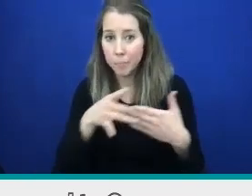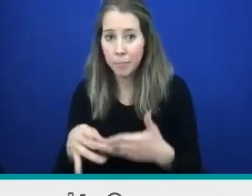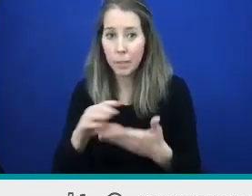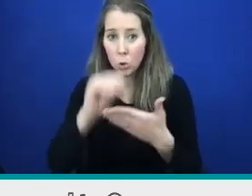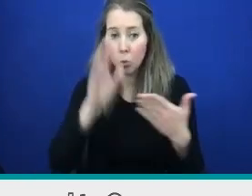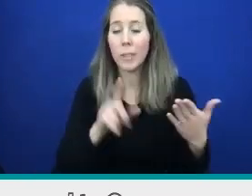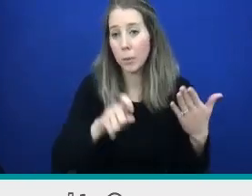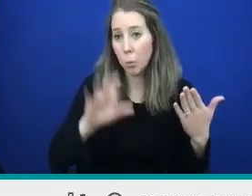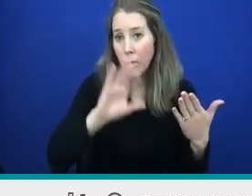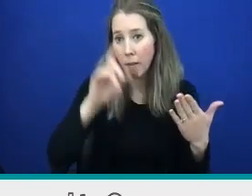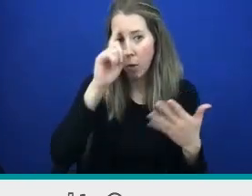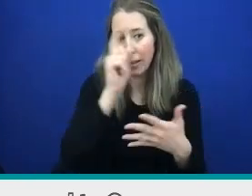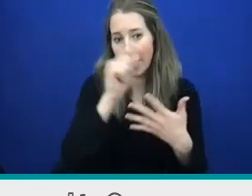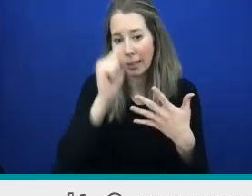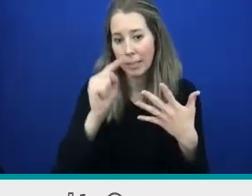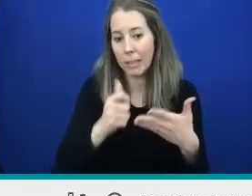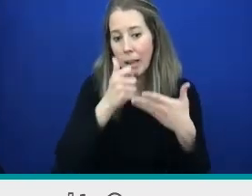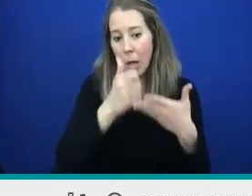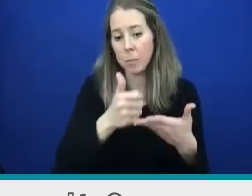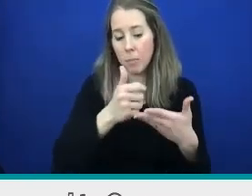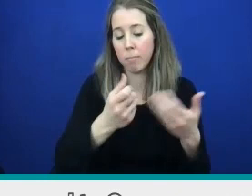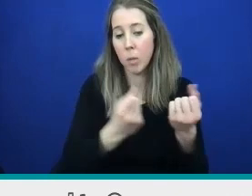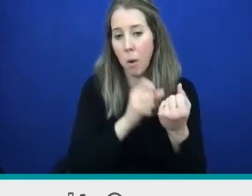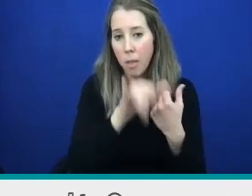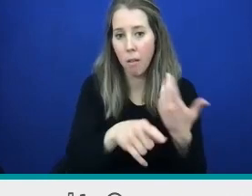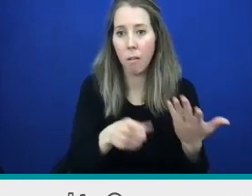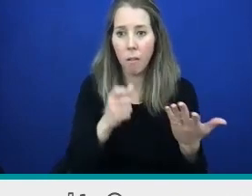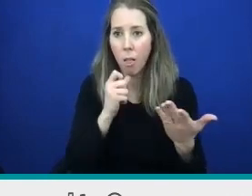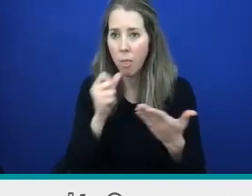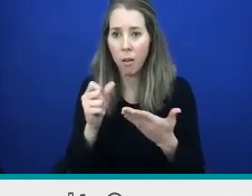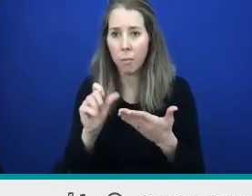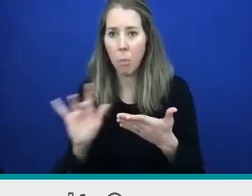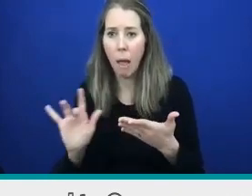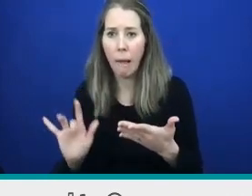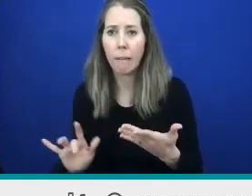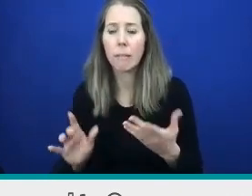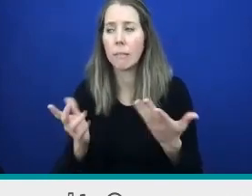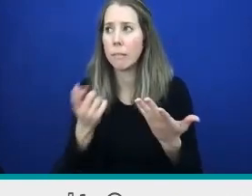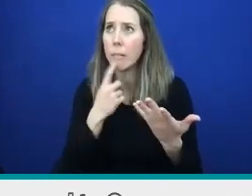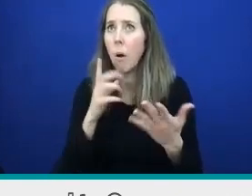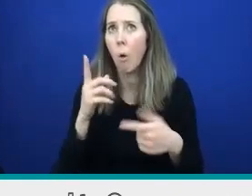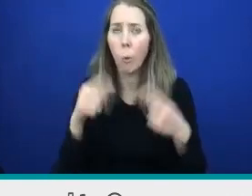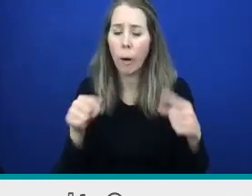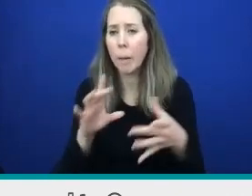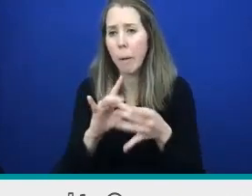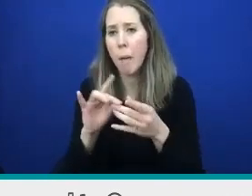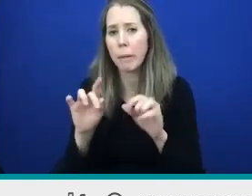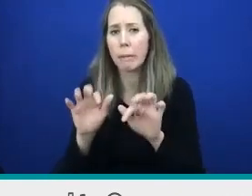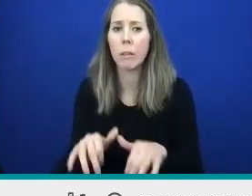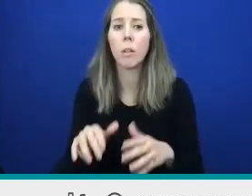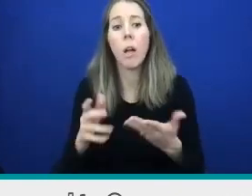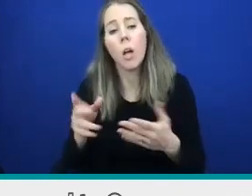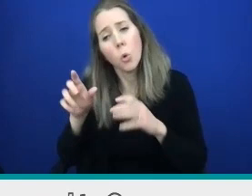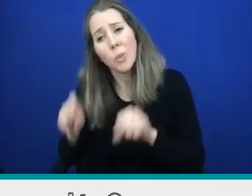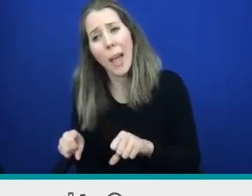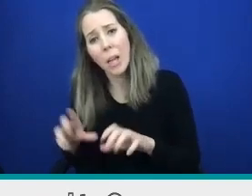looking for to help them support that. So they're not just having a blank slate, giving random comments, which obviously they can do that as